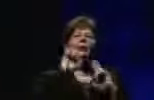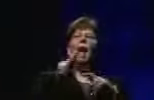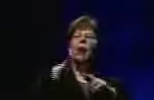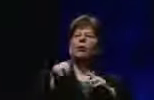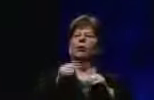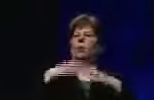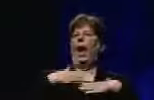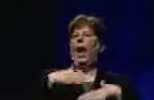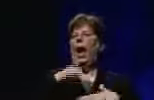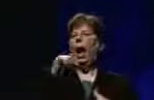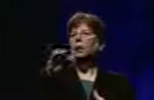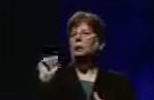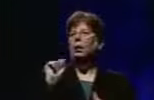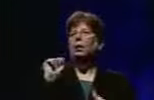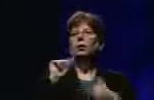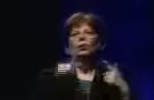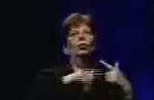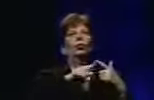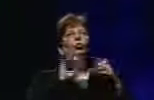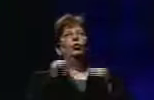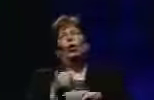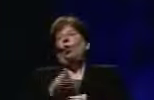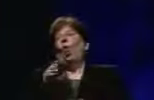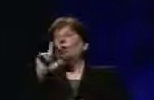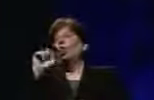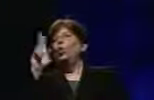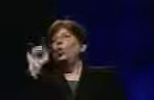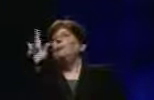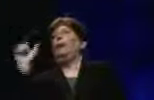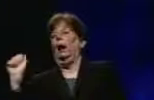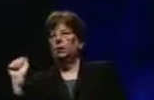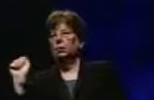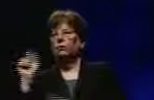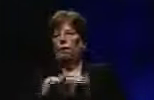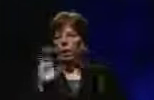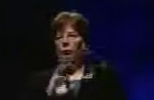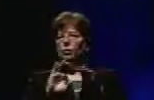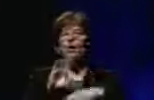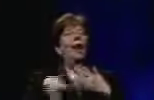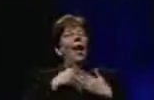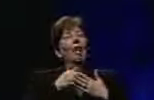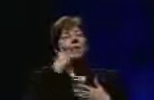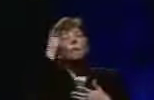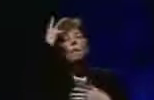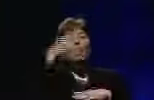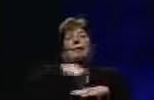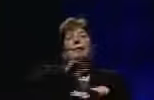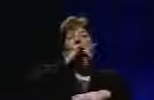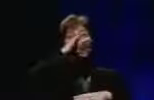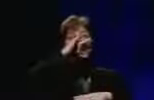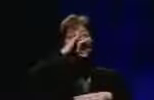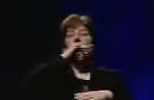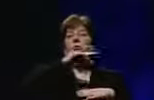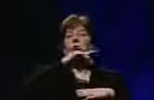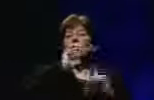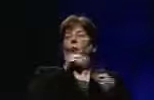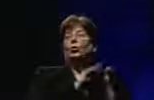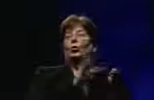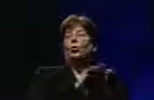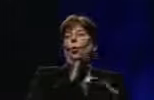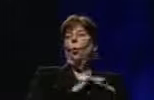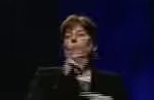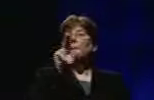asthma all the way to leukemia as a result. And then they sent their kids to school on the school bus and wondered